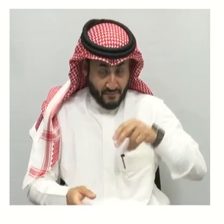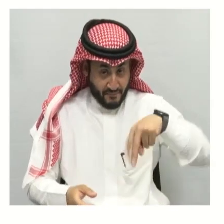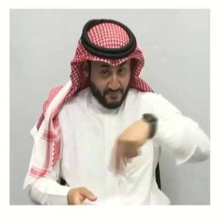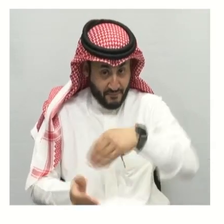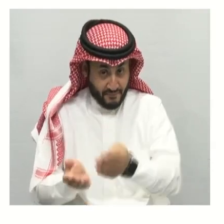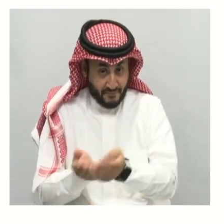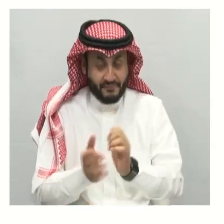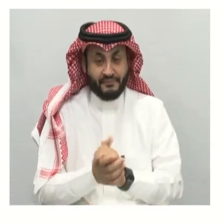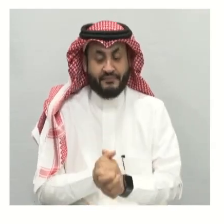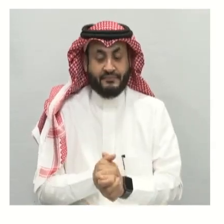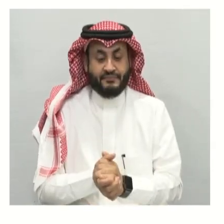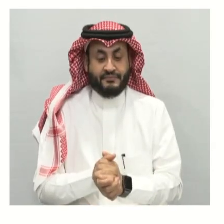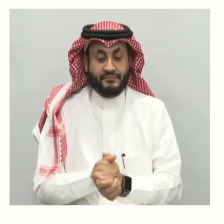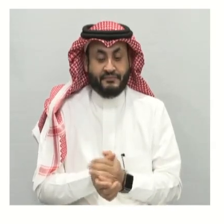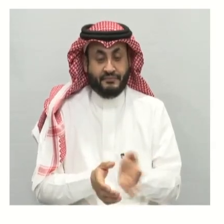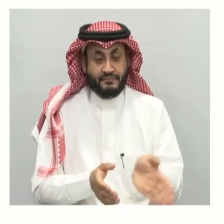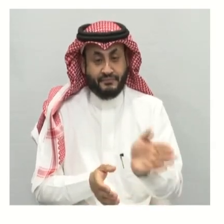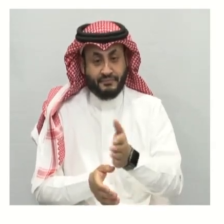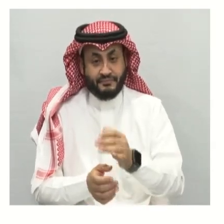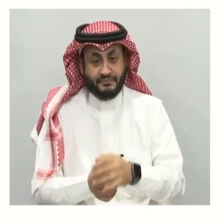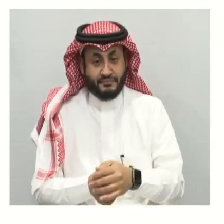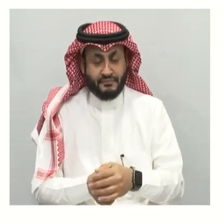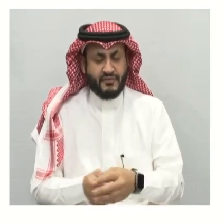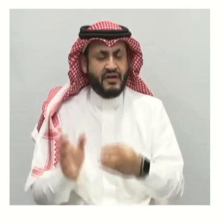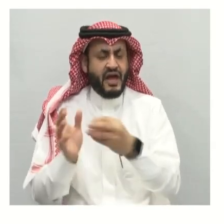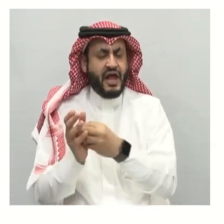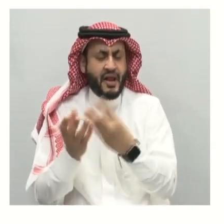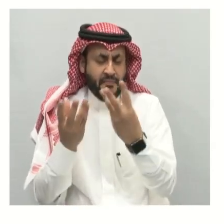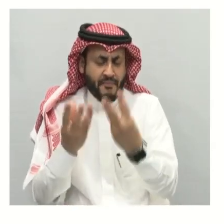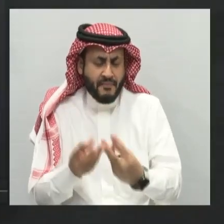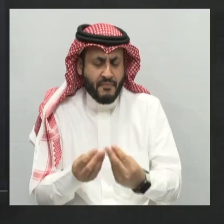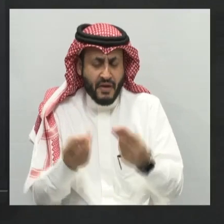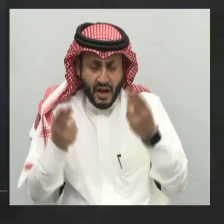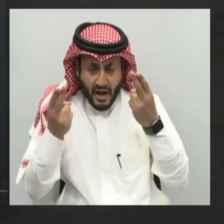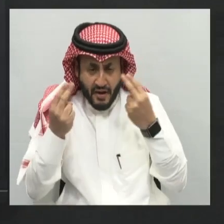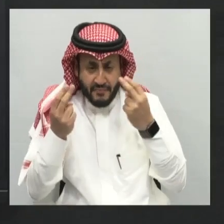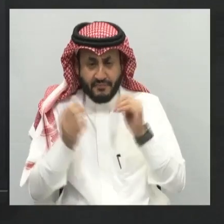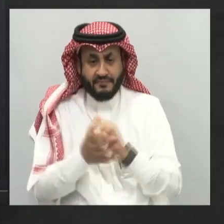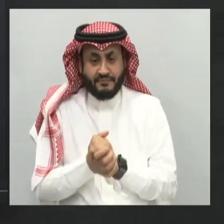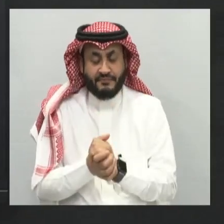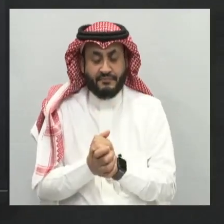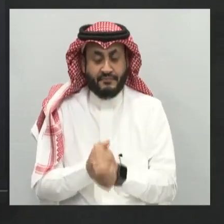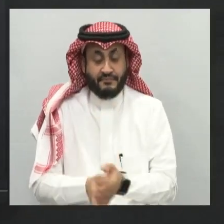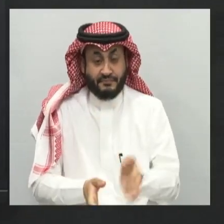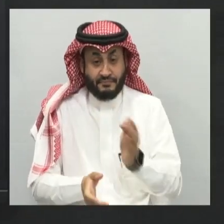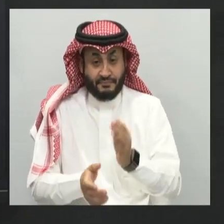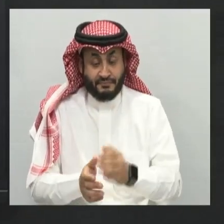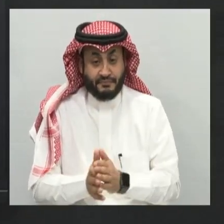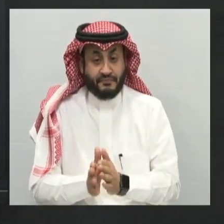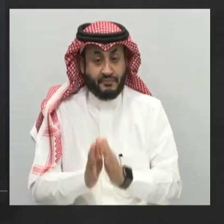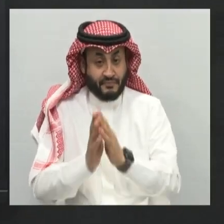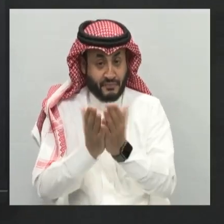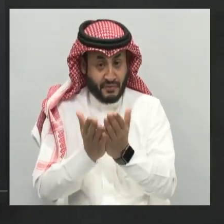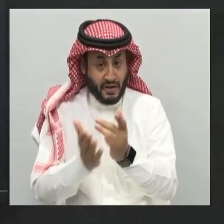hungry. Okay? Also, find a nice, quiet place so that you're ready to listen and learn. Last but not